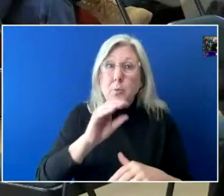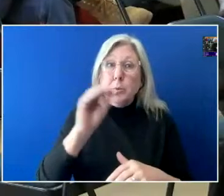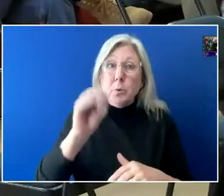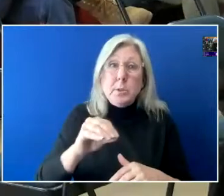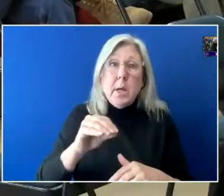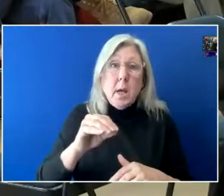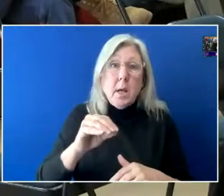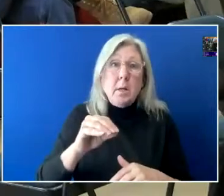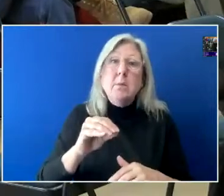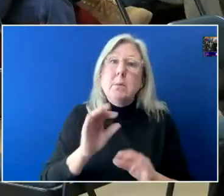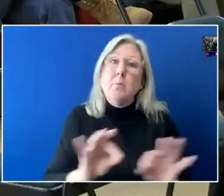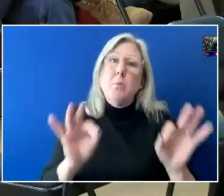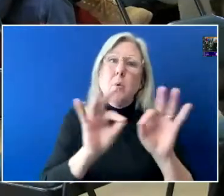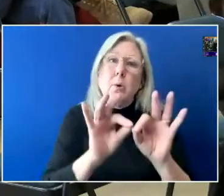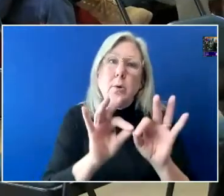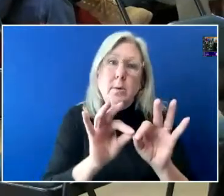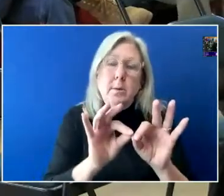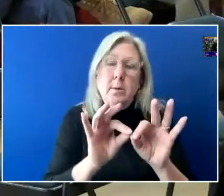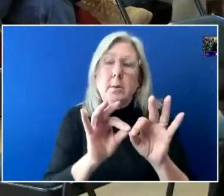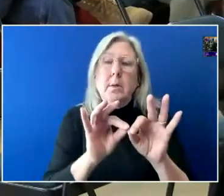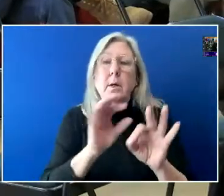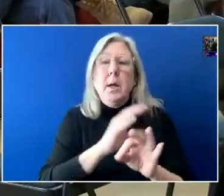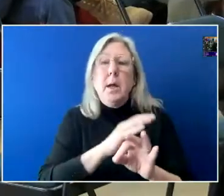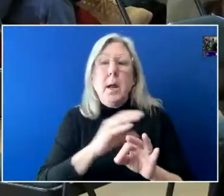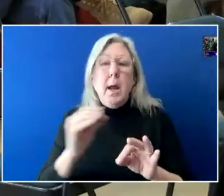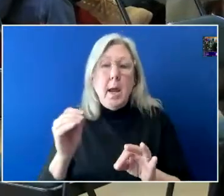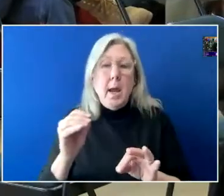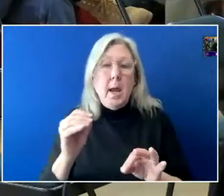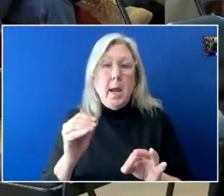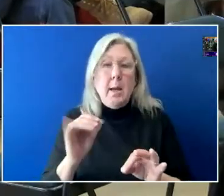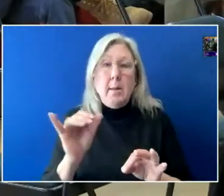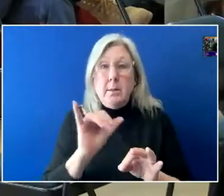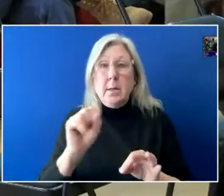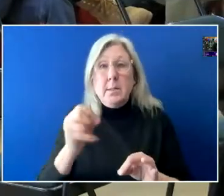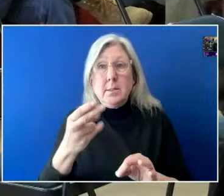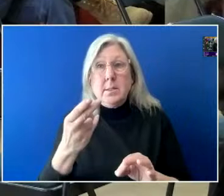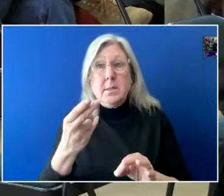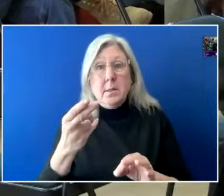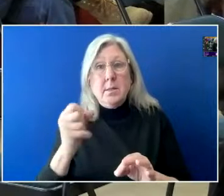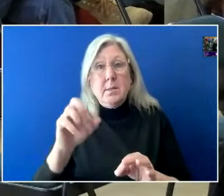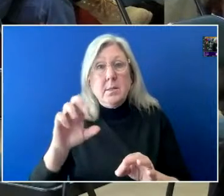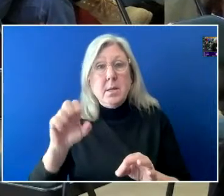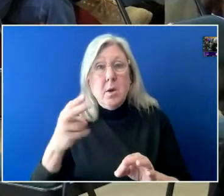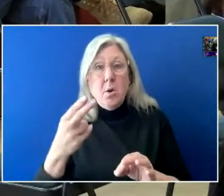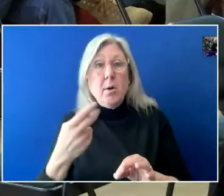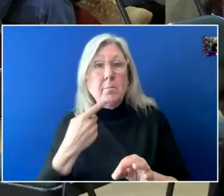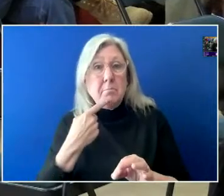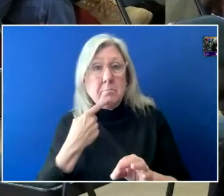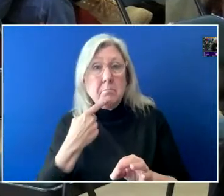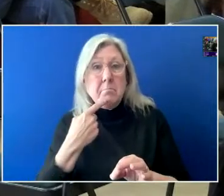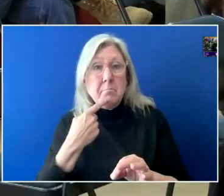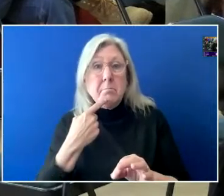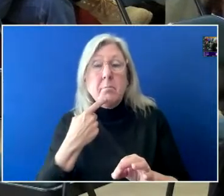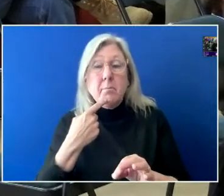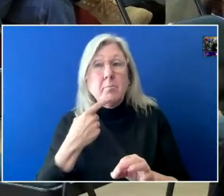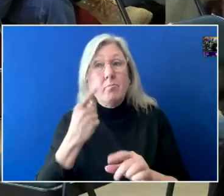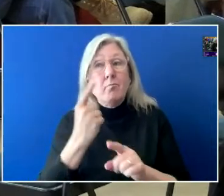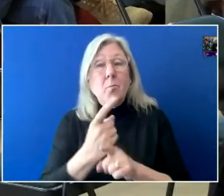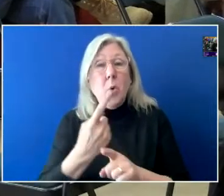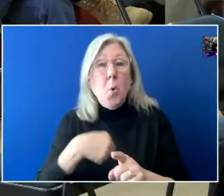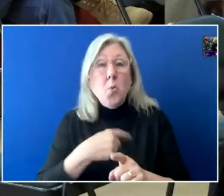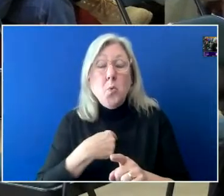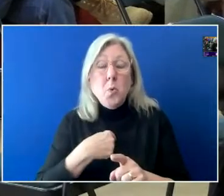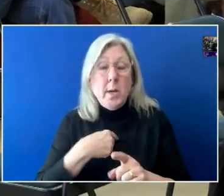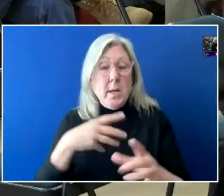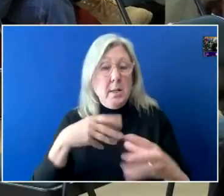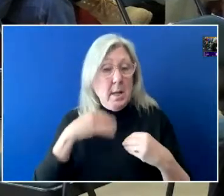important um and as Sarah indicated I I think that we take that responsibility seriously uh we take a look